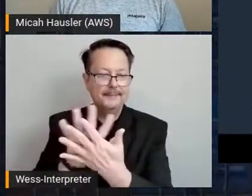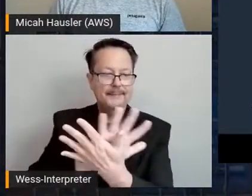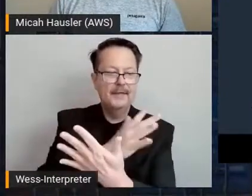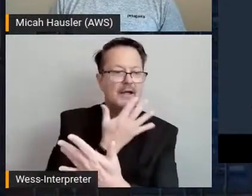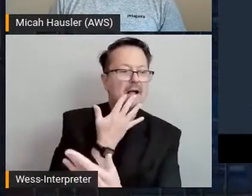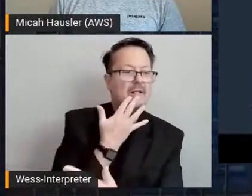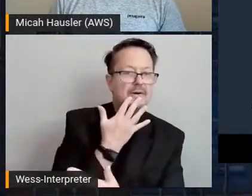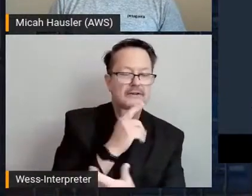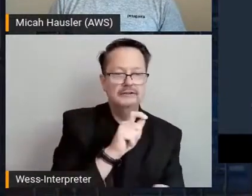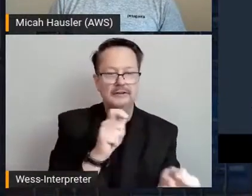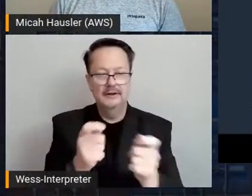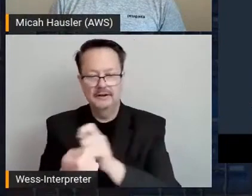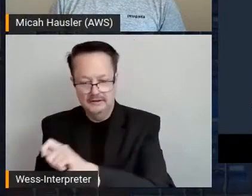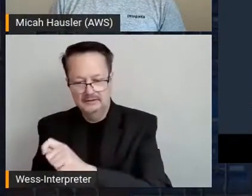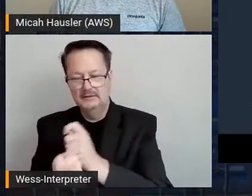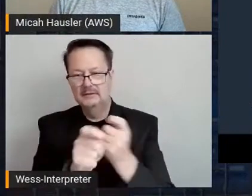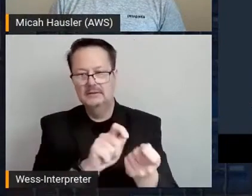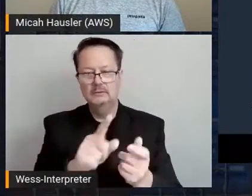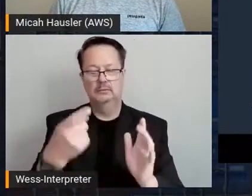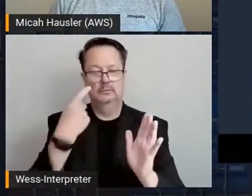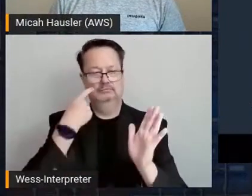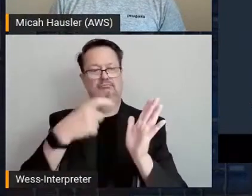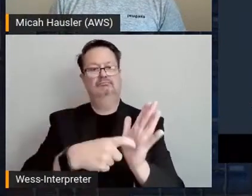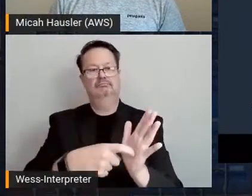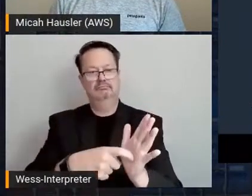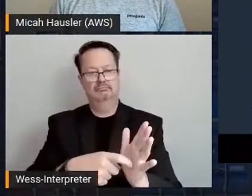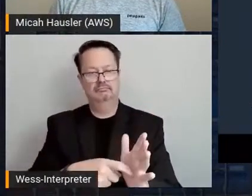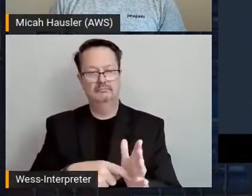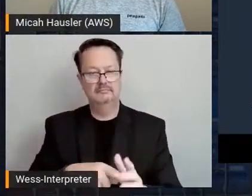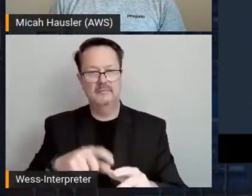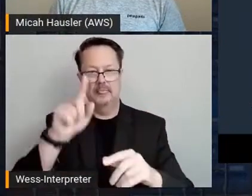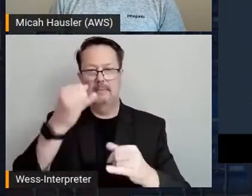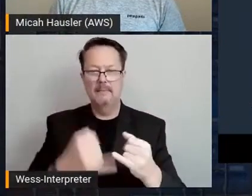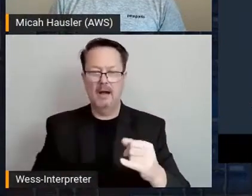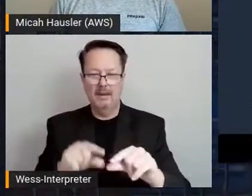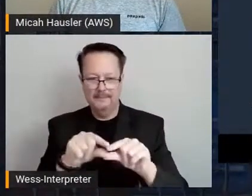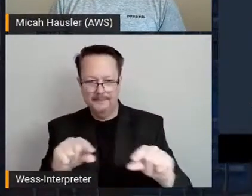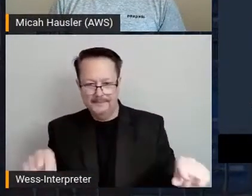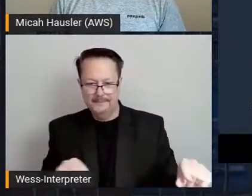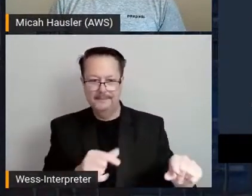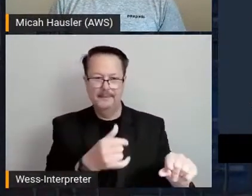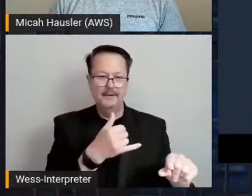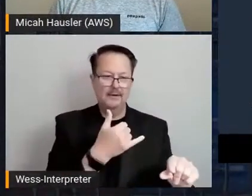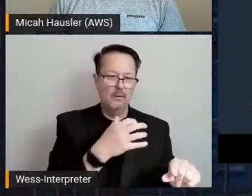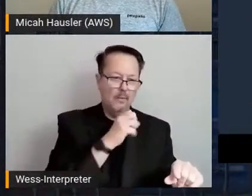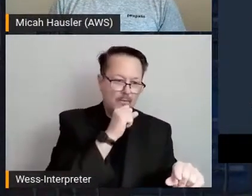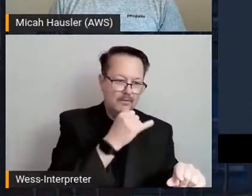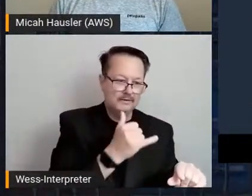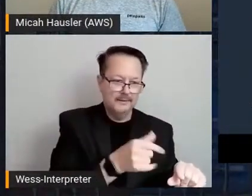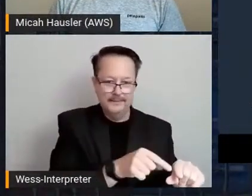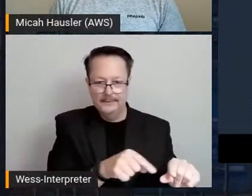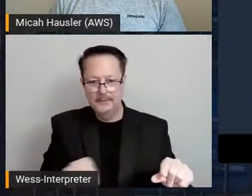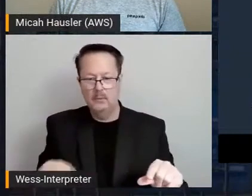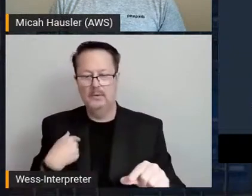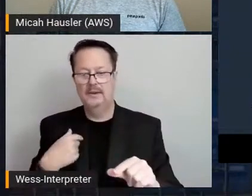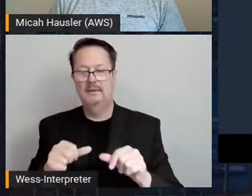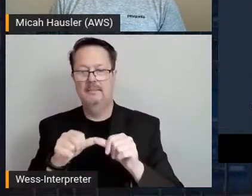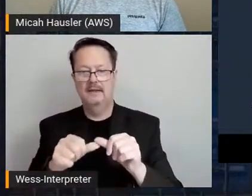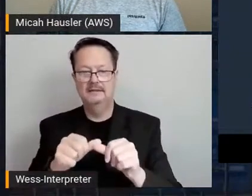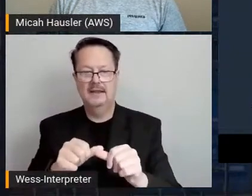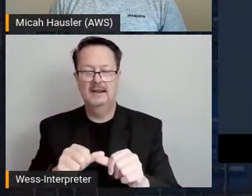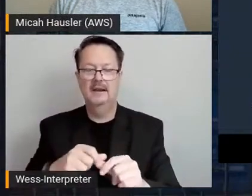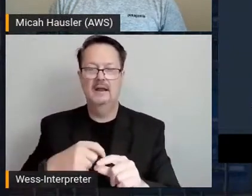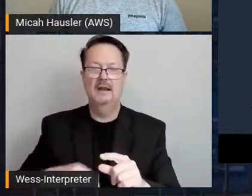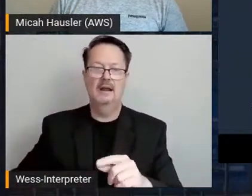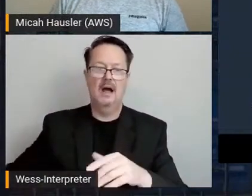to depict that, because we maintain an EKS optimized AMI. We're responsible for